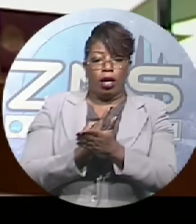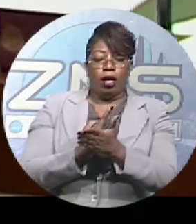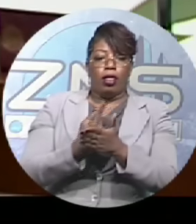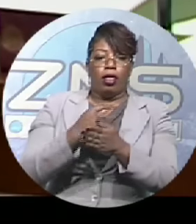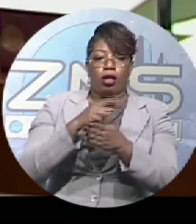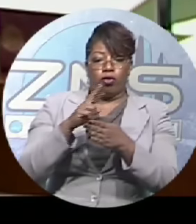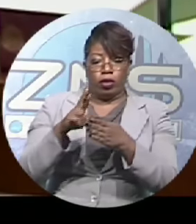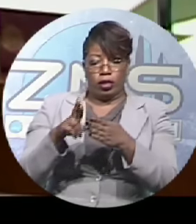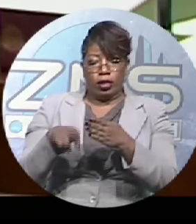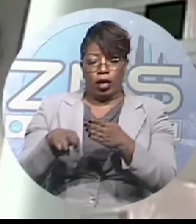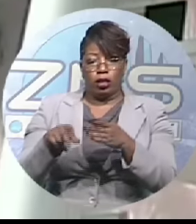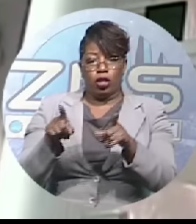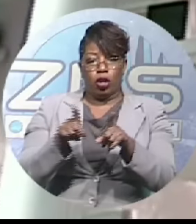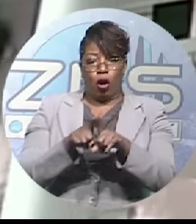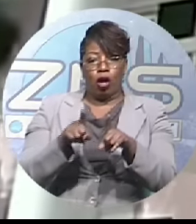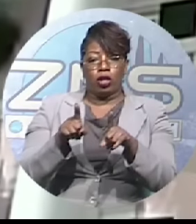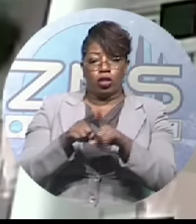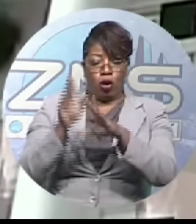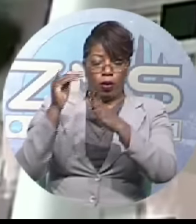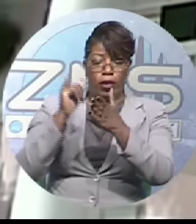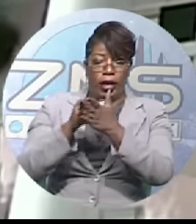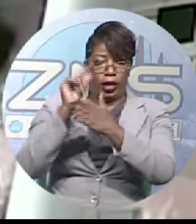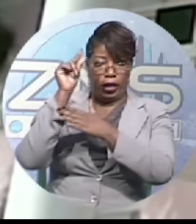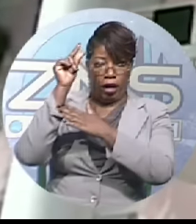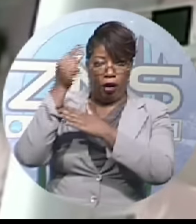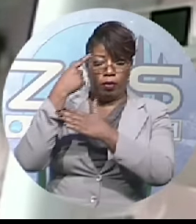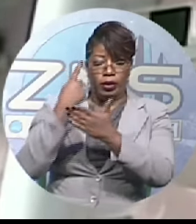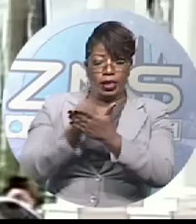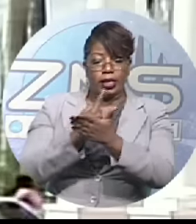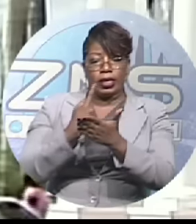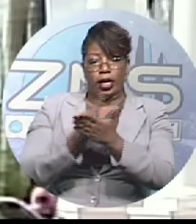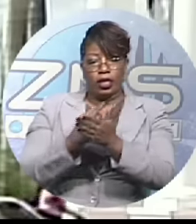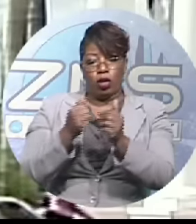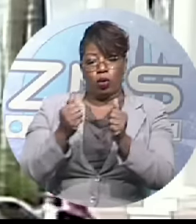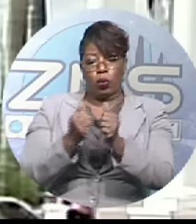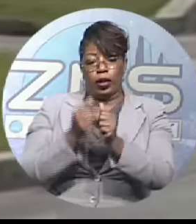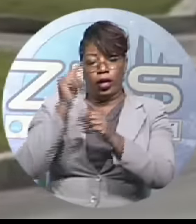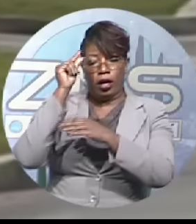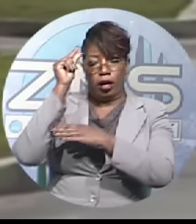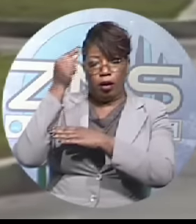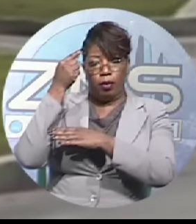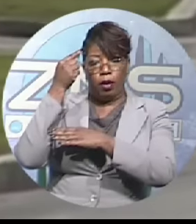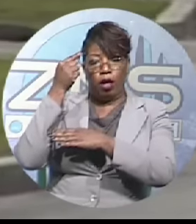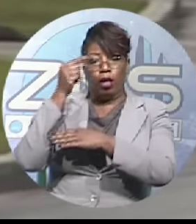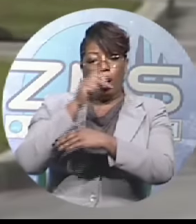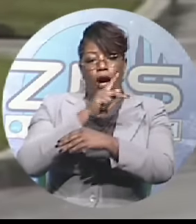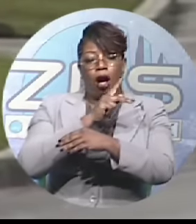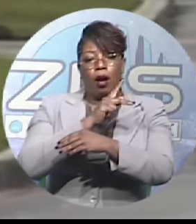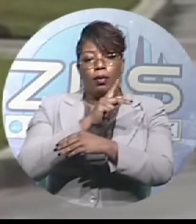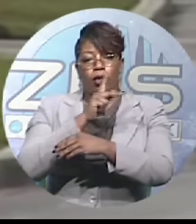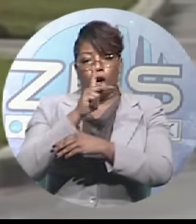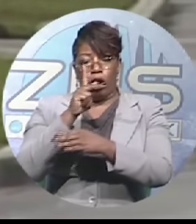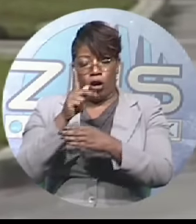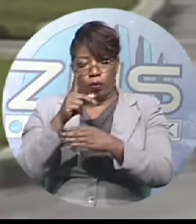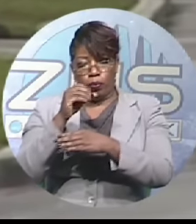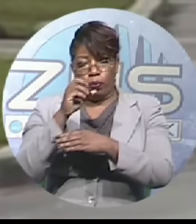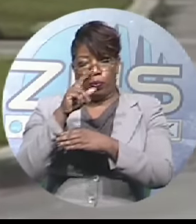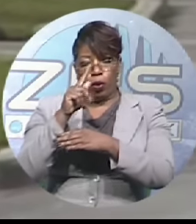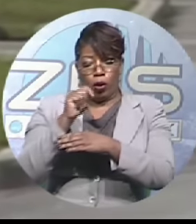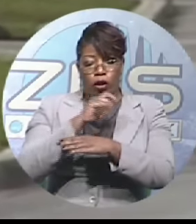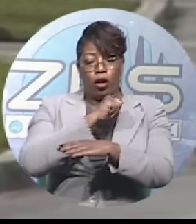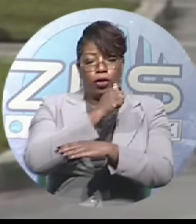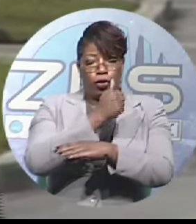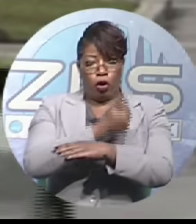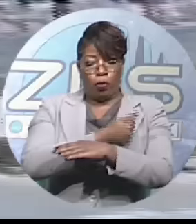result. Mr. Christie is also optimistic that government's discussions with the Grand Bahama Port Authority on these concessions will be finalized before